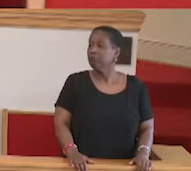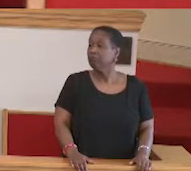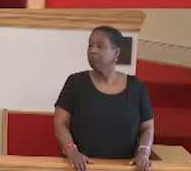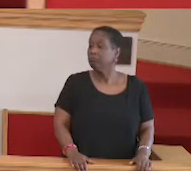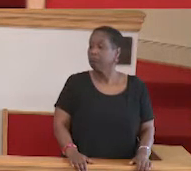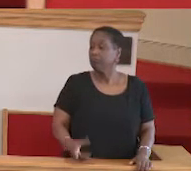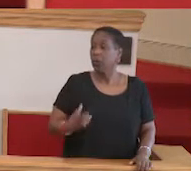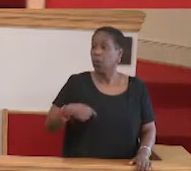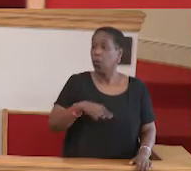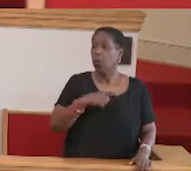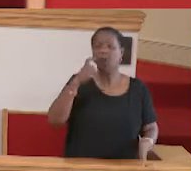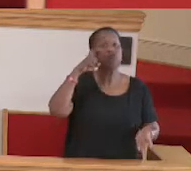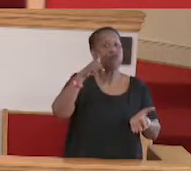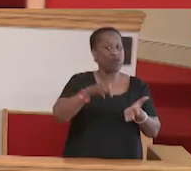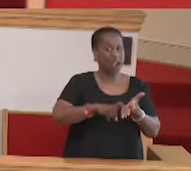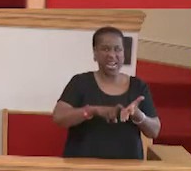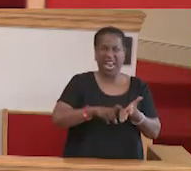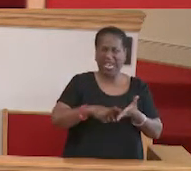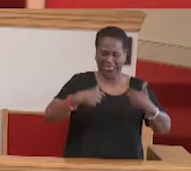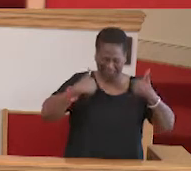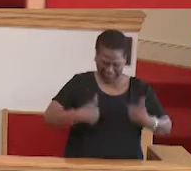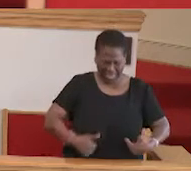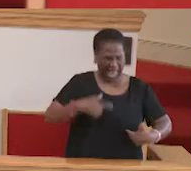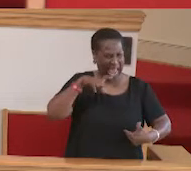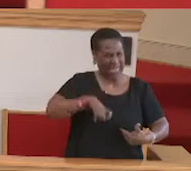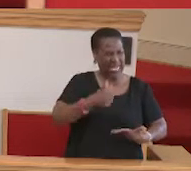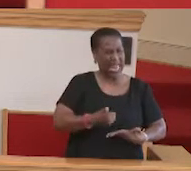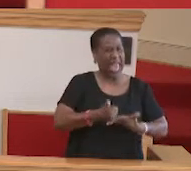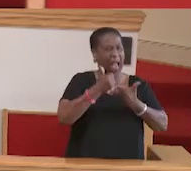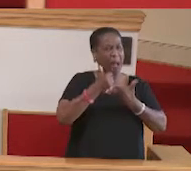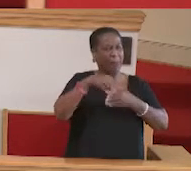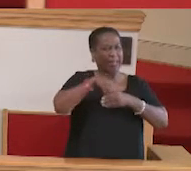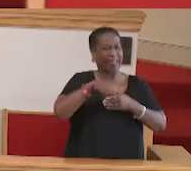It recognizes I need help in this world.